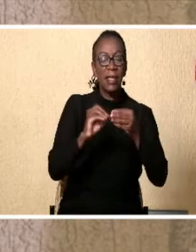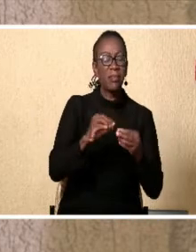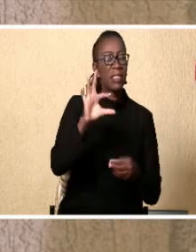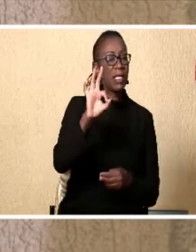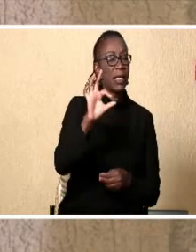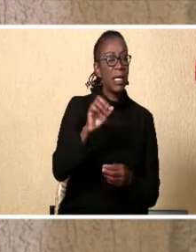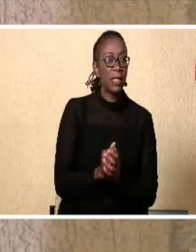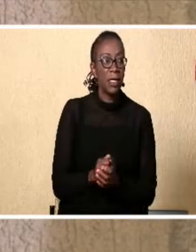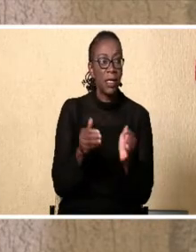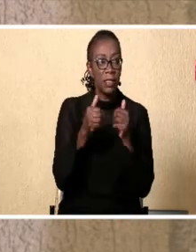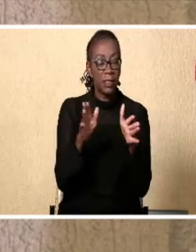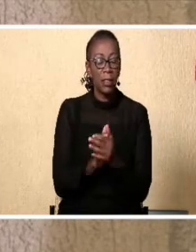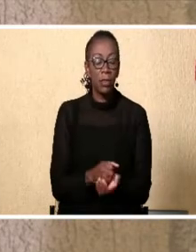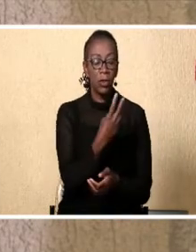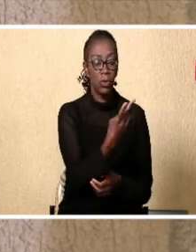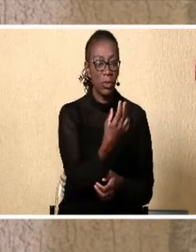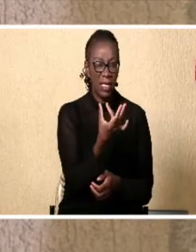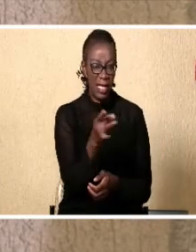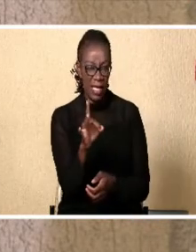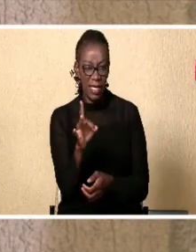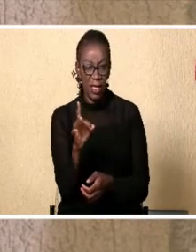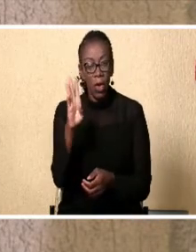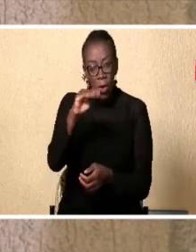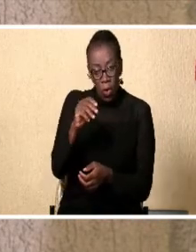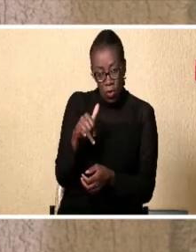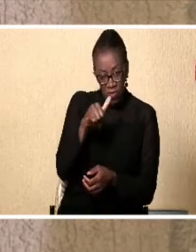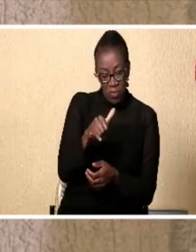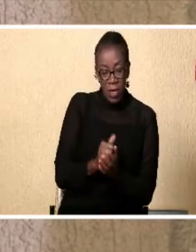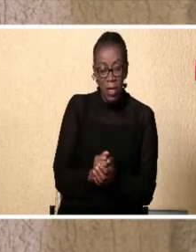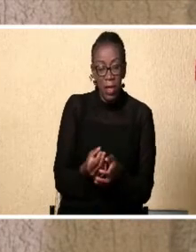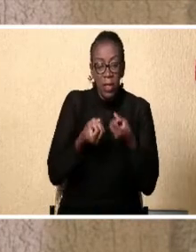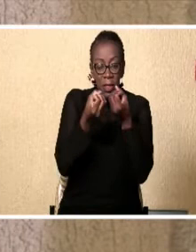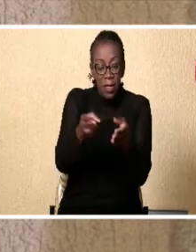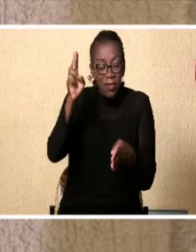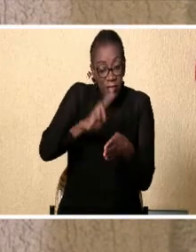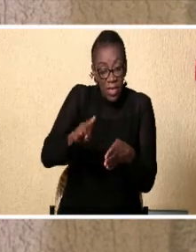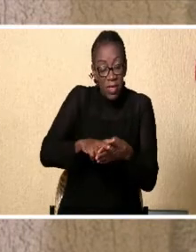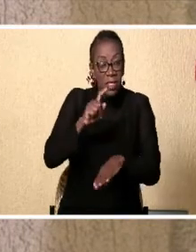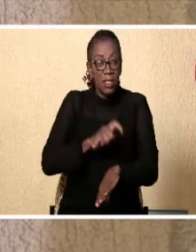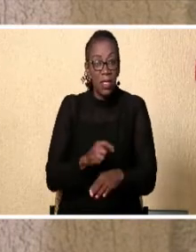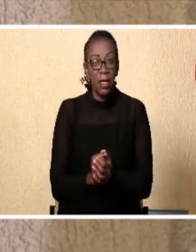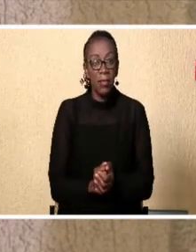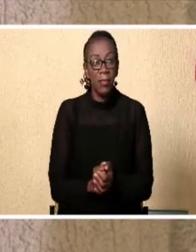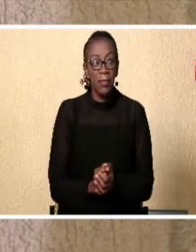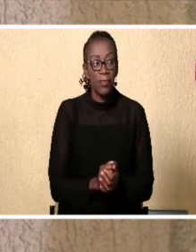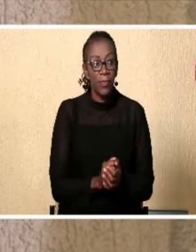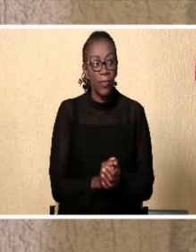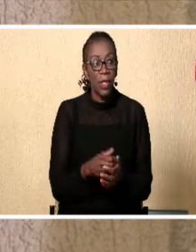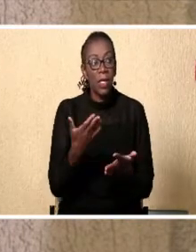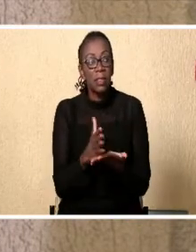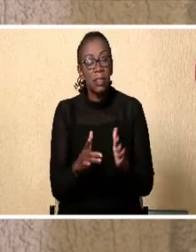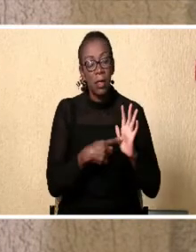May, it gave, for the state of emergency, it gave a few regulations there. We know that there's